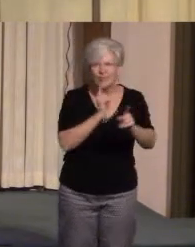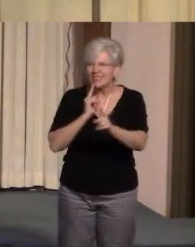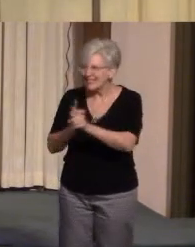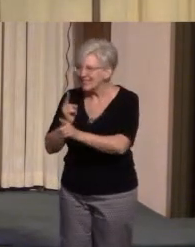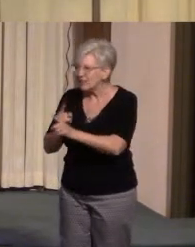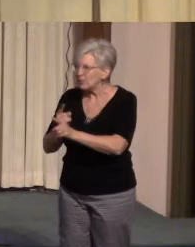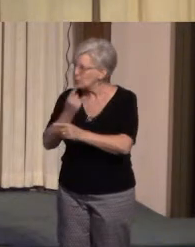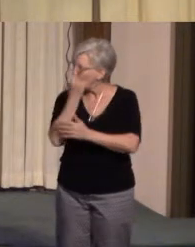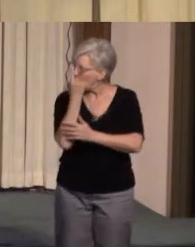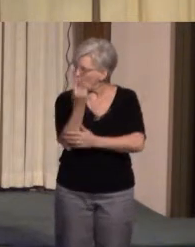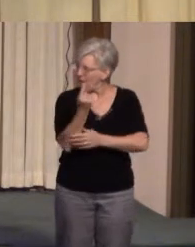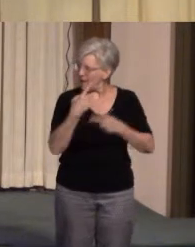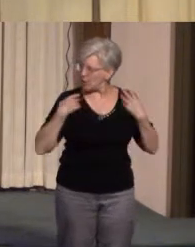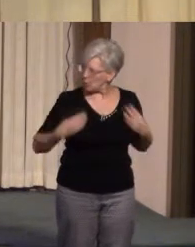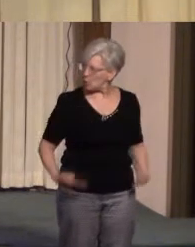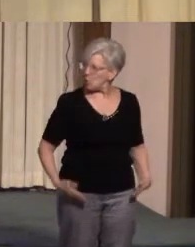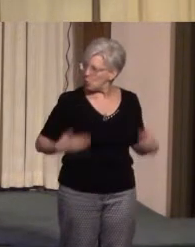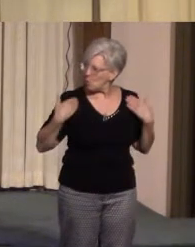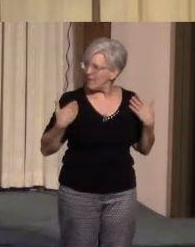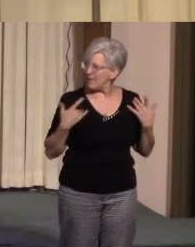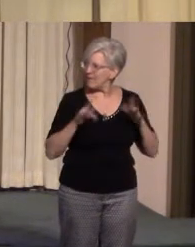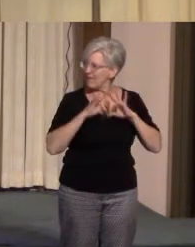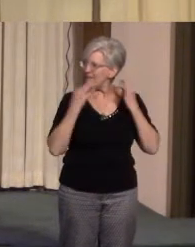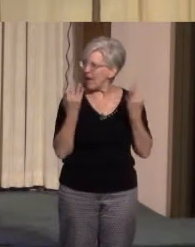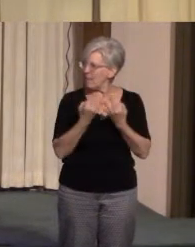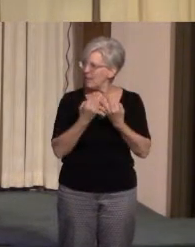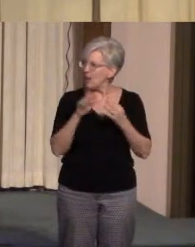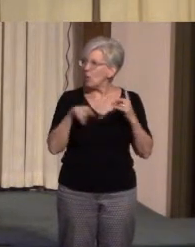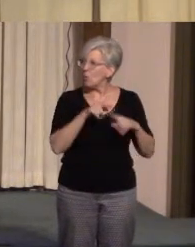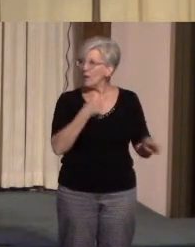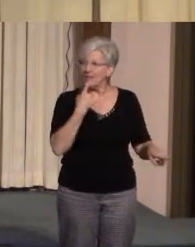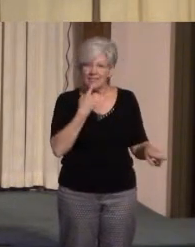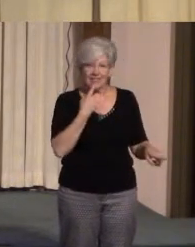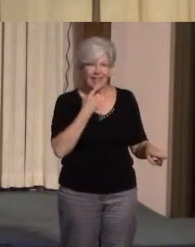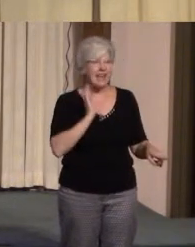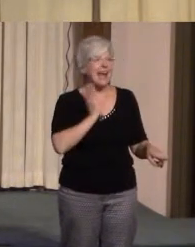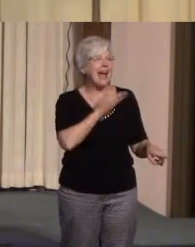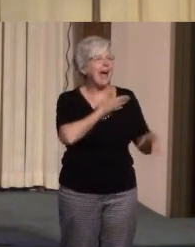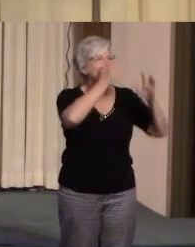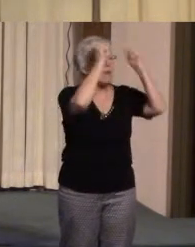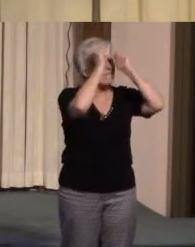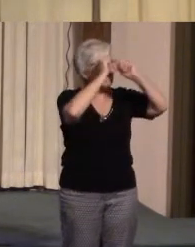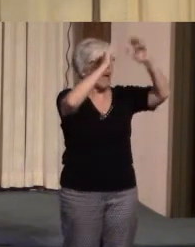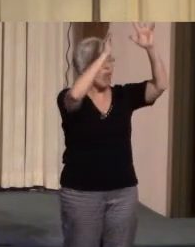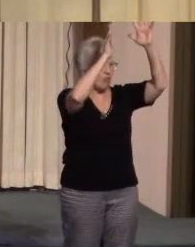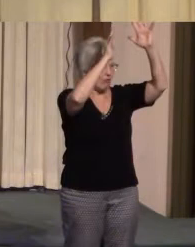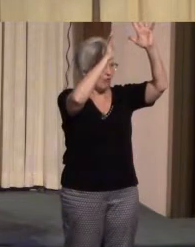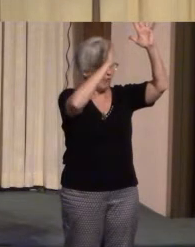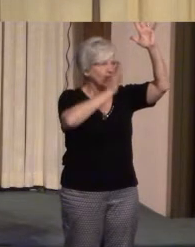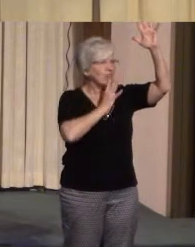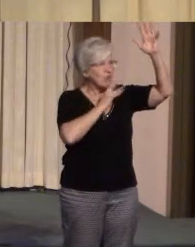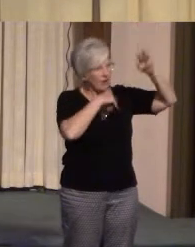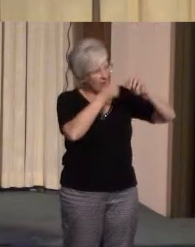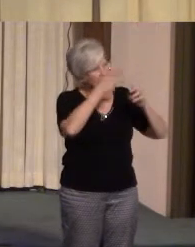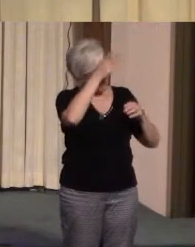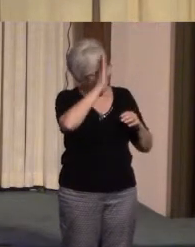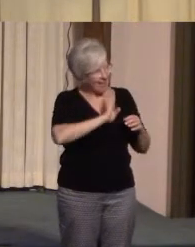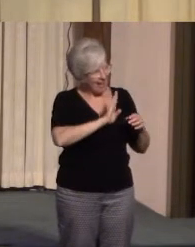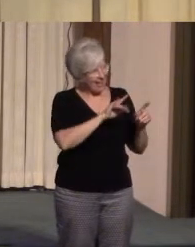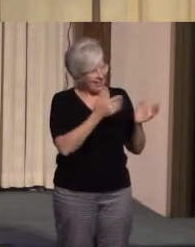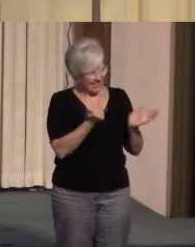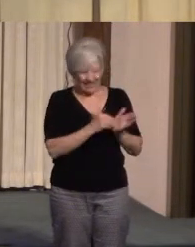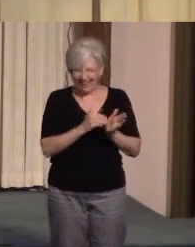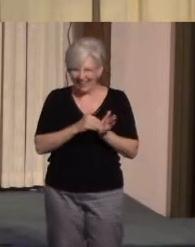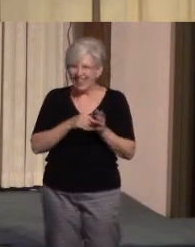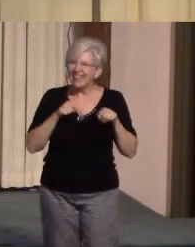We are all one human family. When he said, our Father, talking about God again. And this